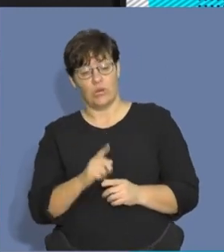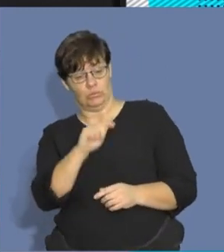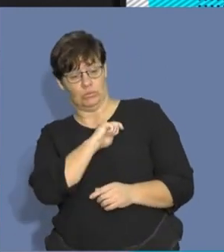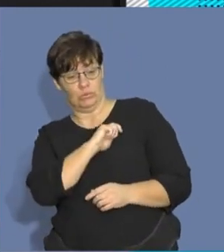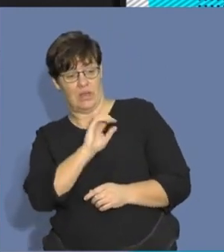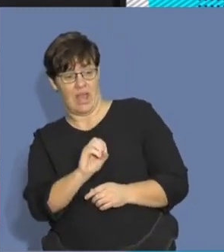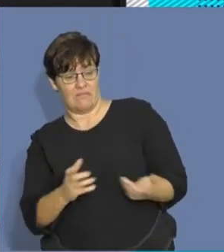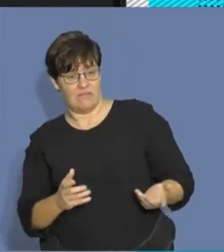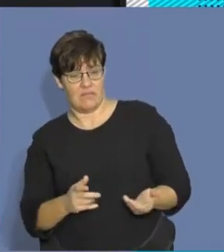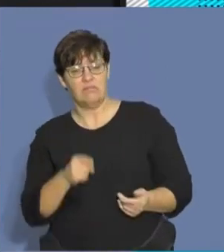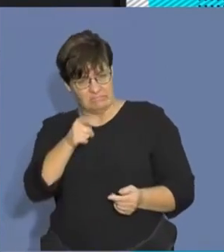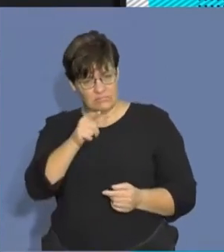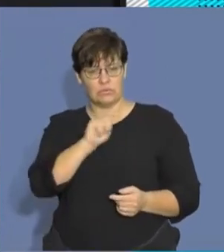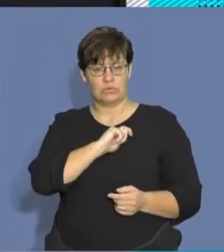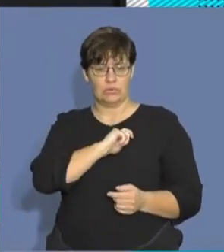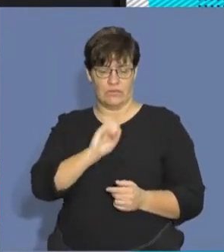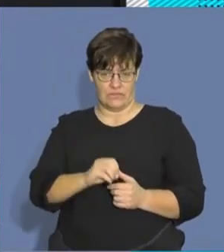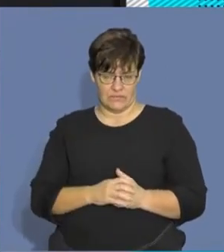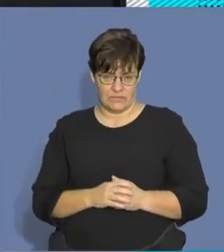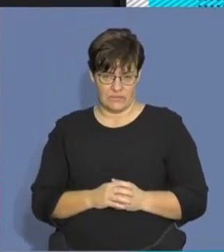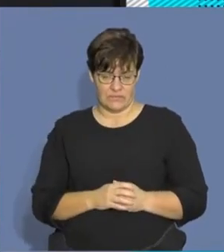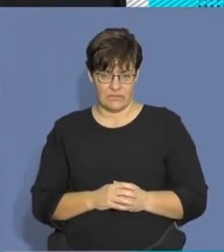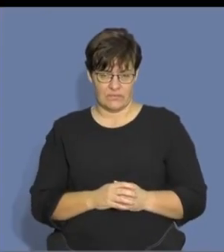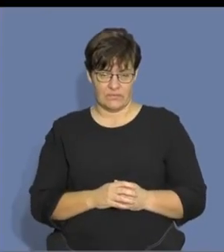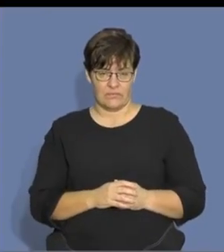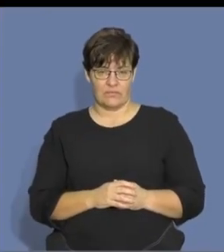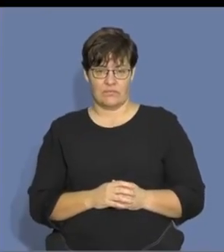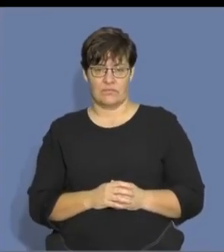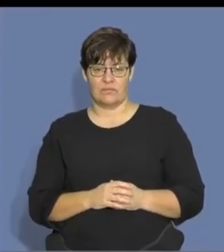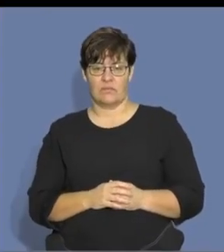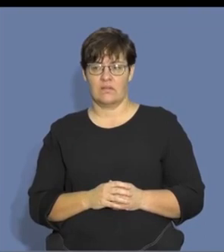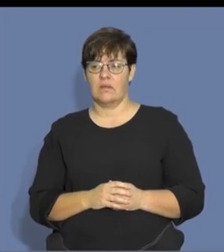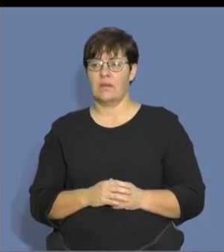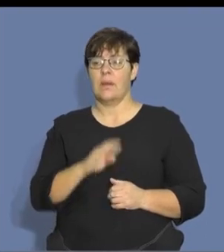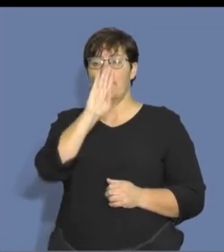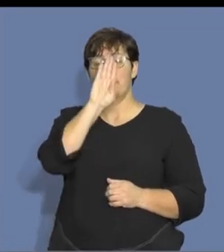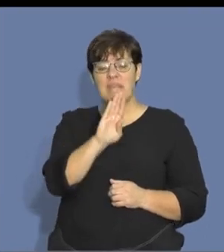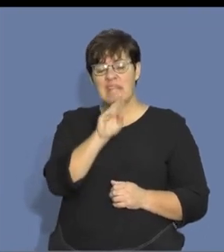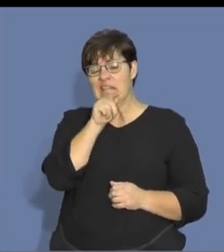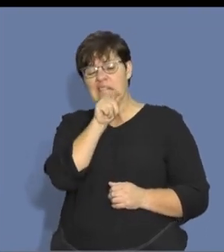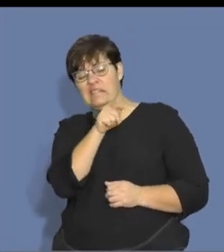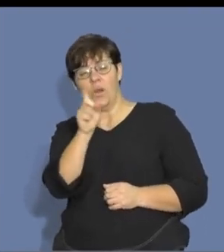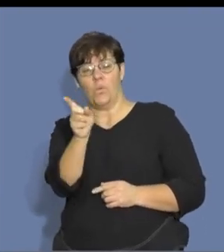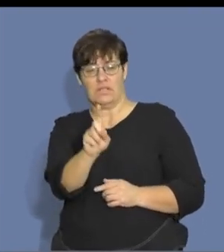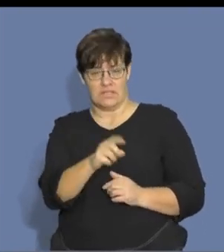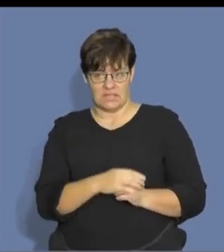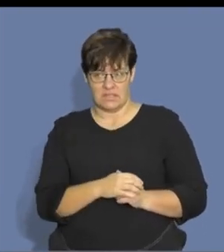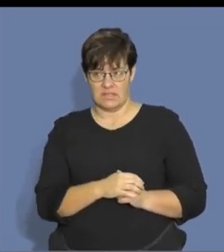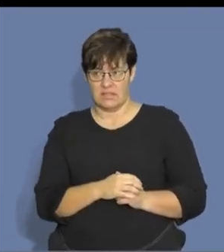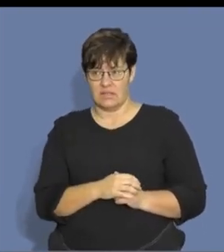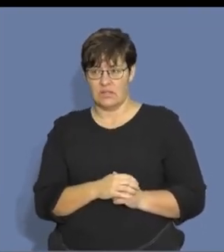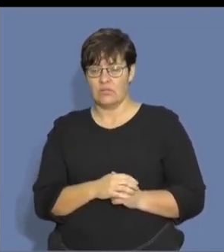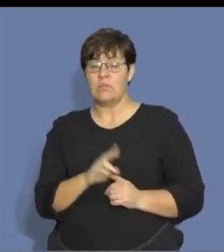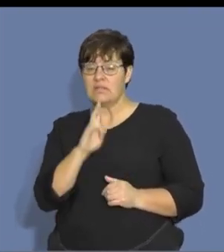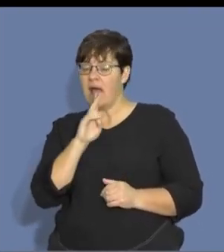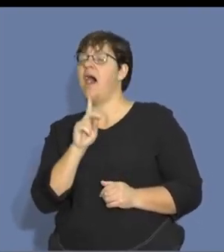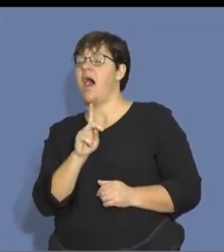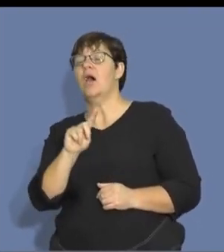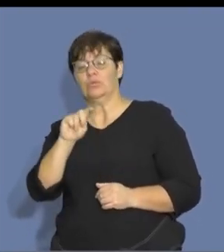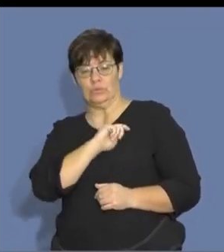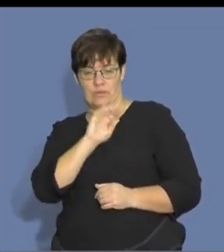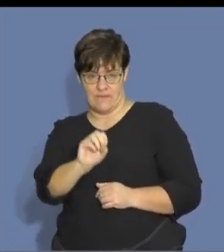true? This is true. What I want to know is, what is b so that it is in fact true? And